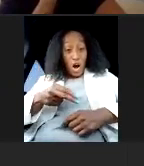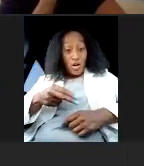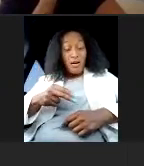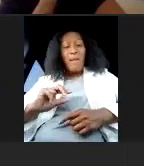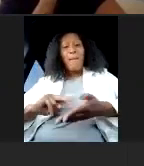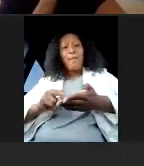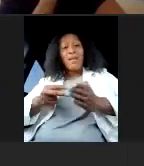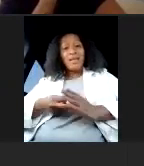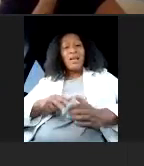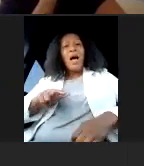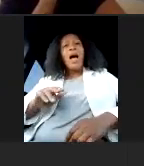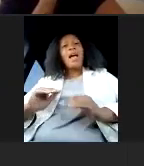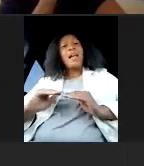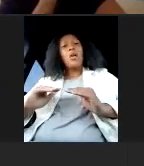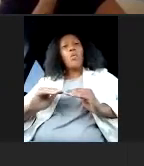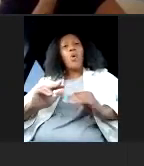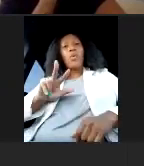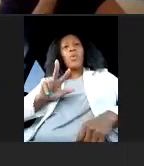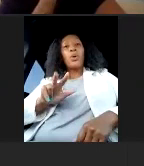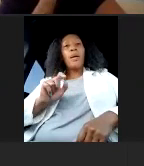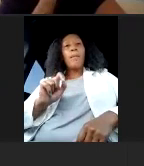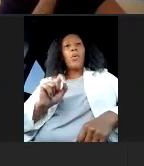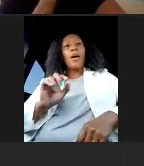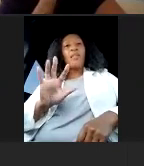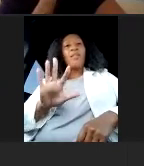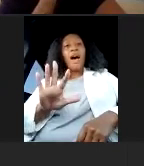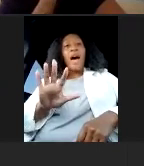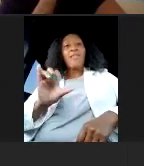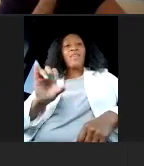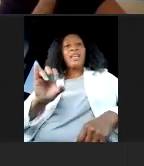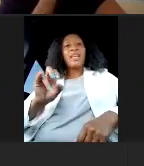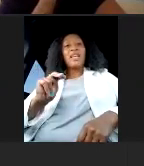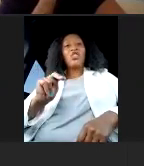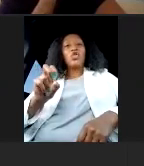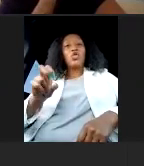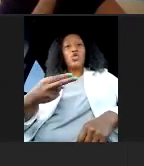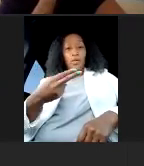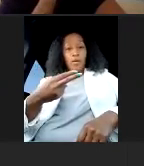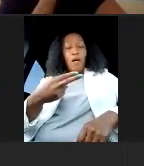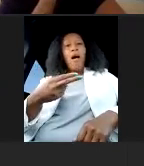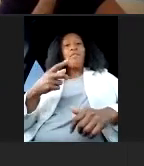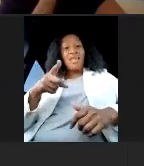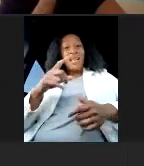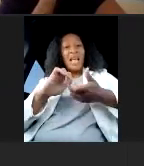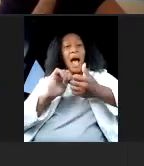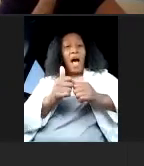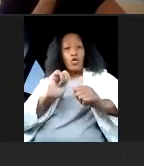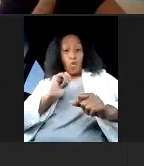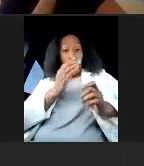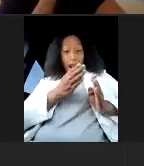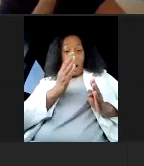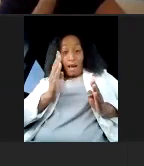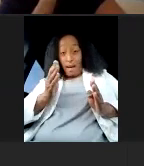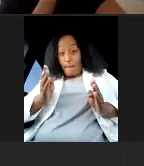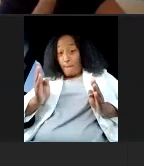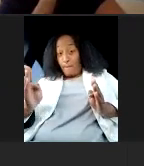a simple example of how you line up the conversion factor. Okay. And here for our